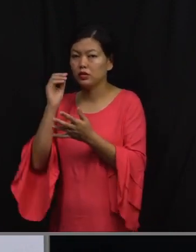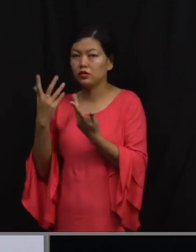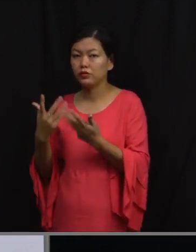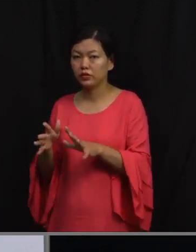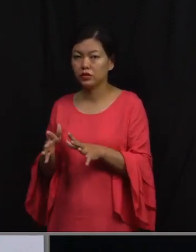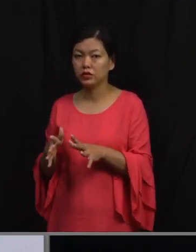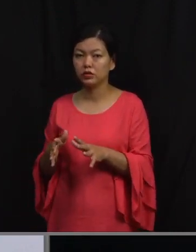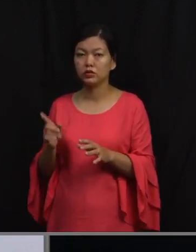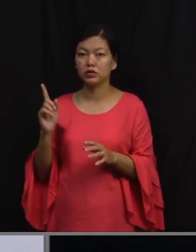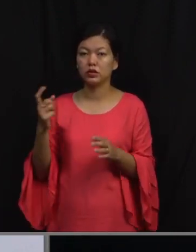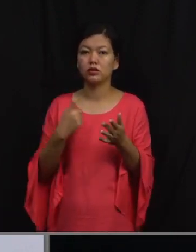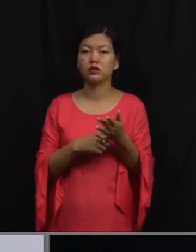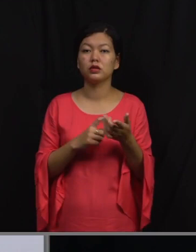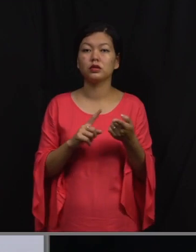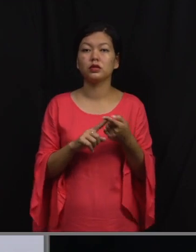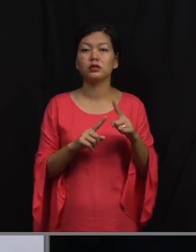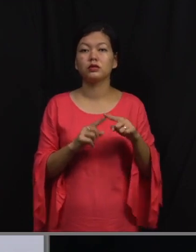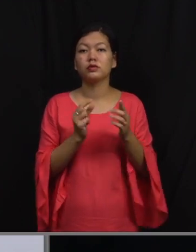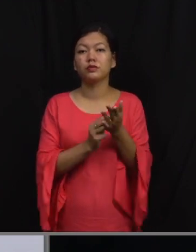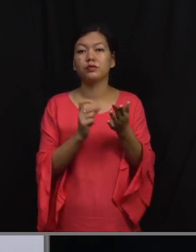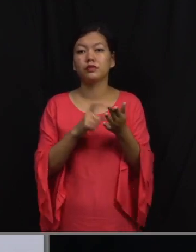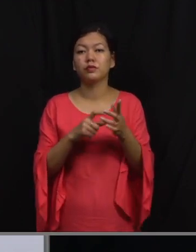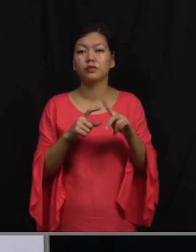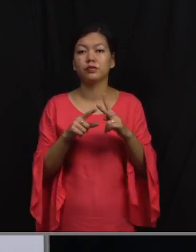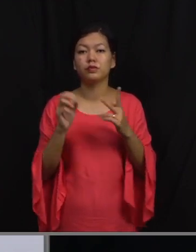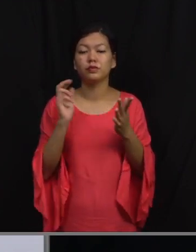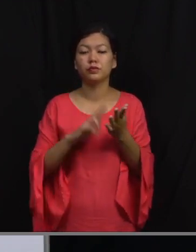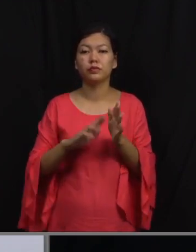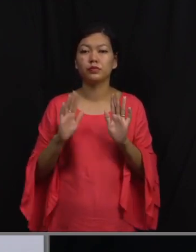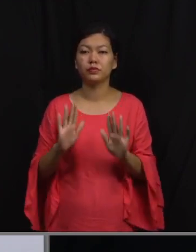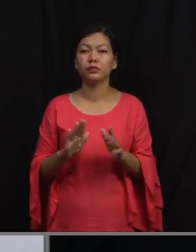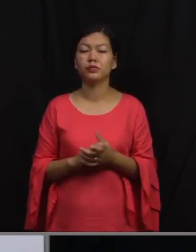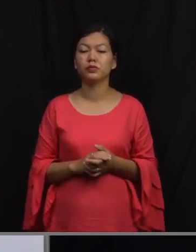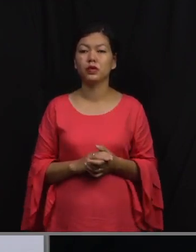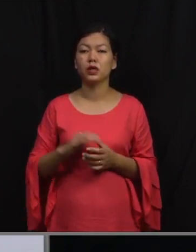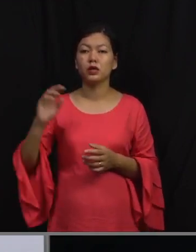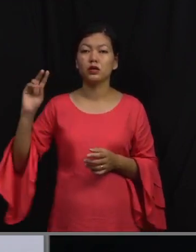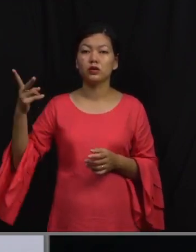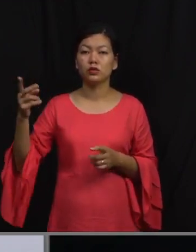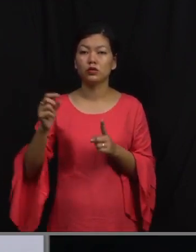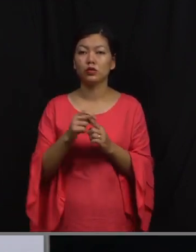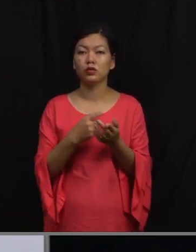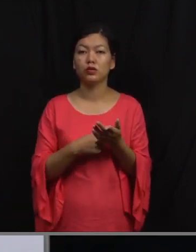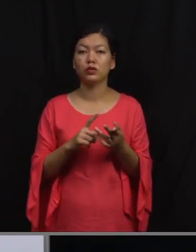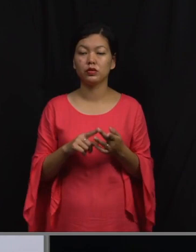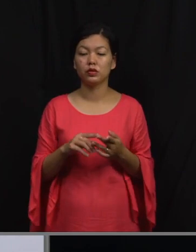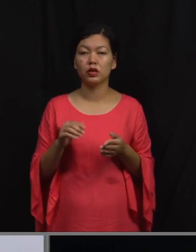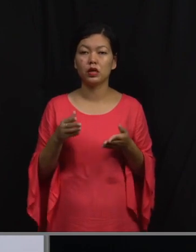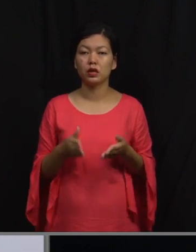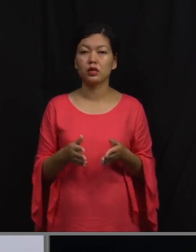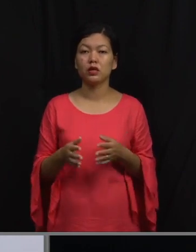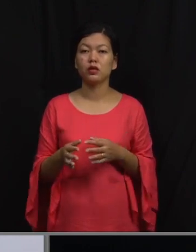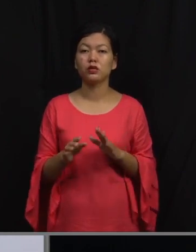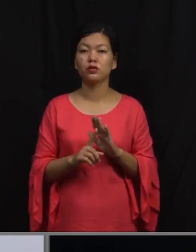so this is about the 2 principal thrusts. Okay, now we'll discuss the different thing. We'll switch to the